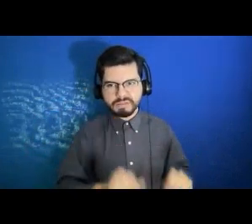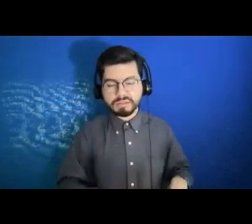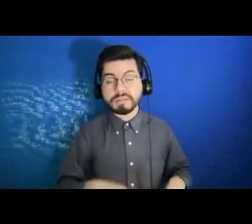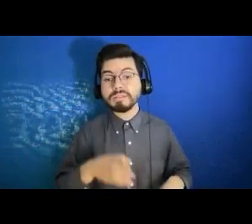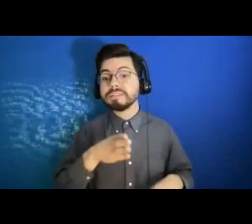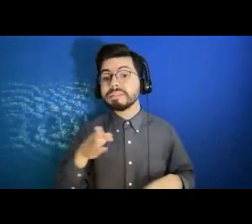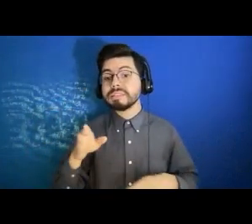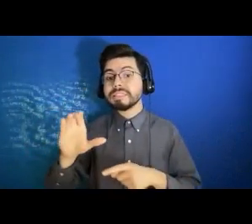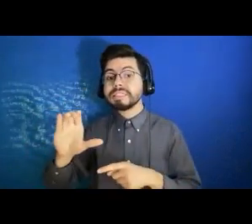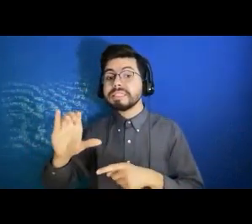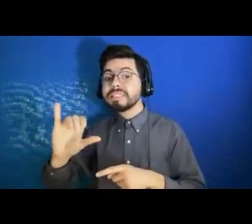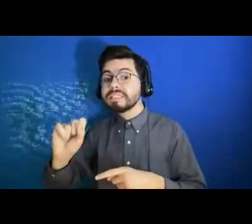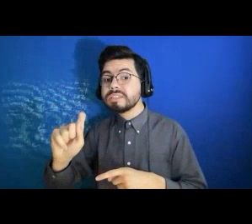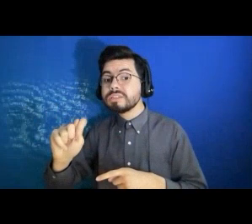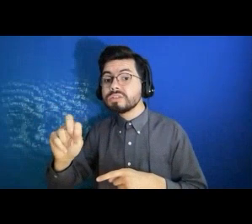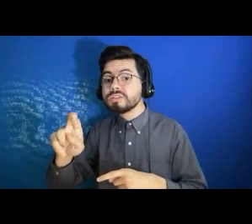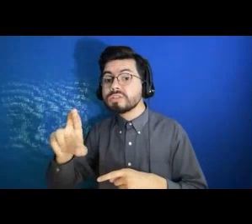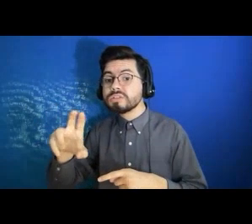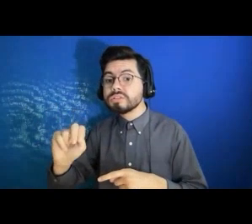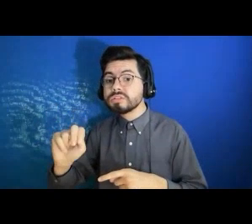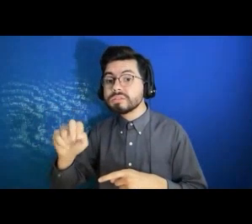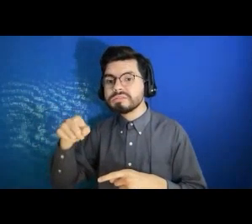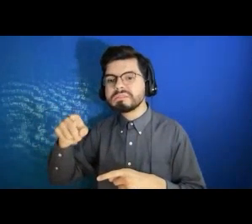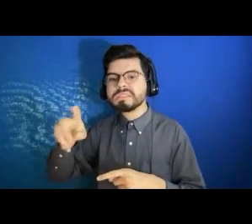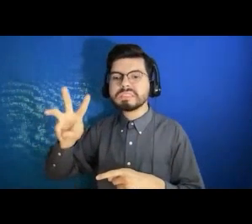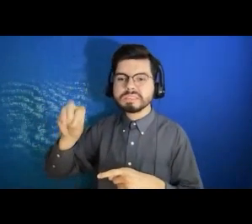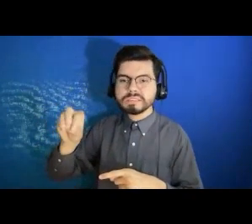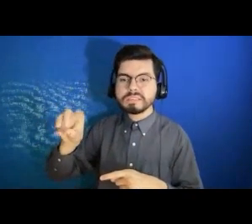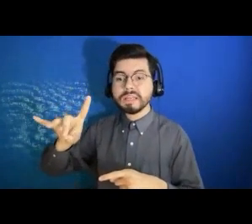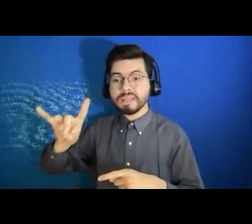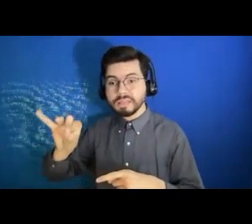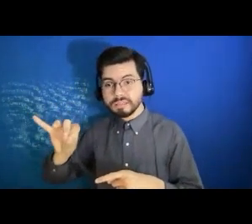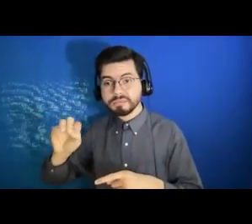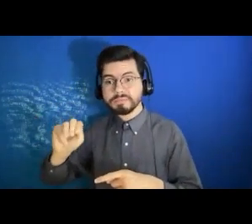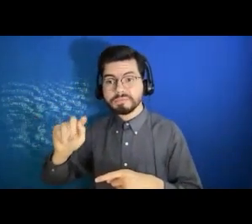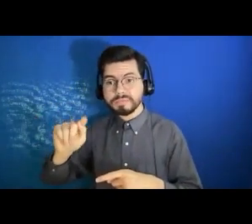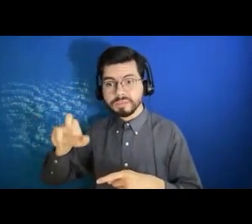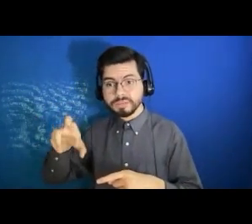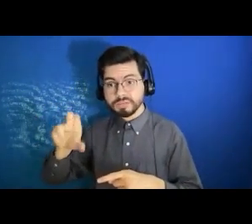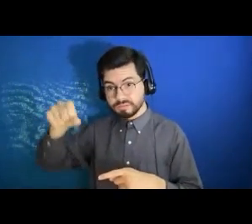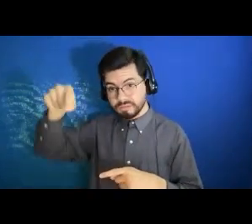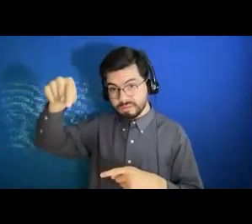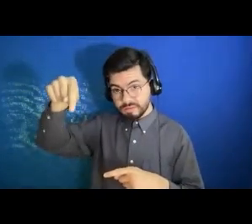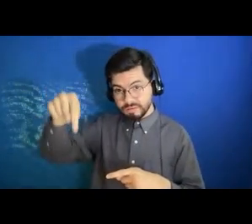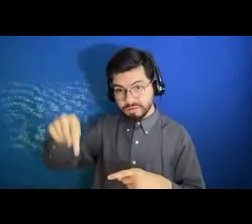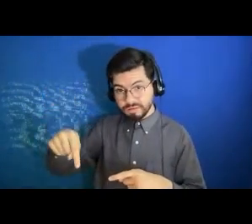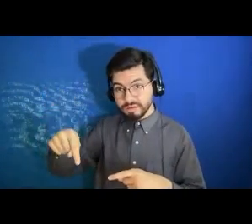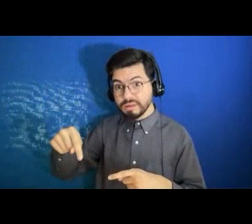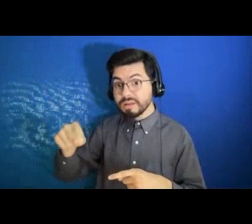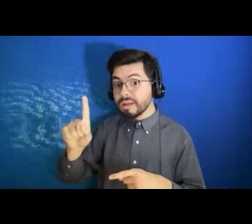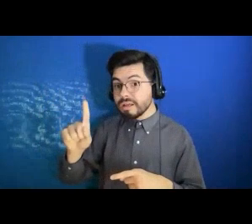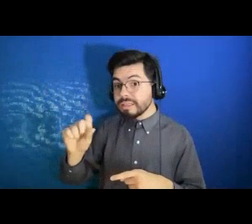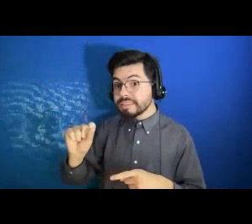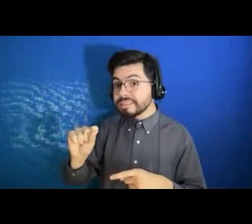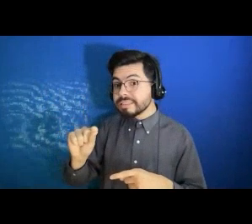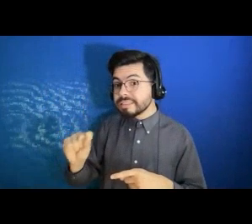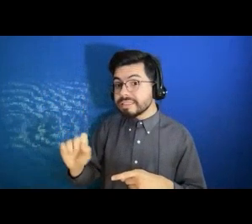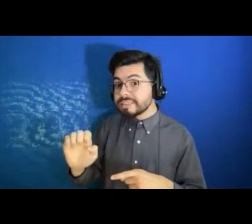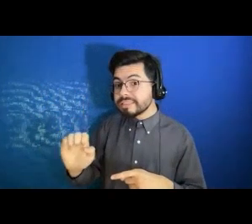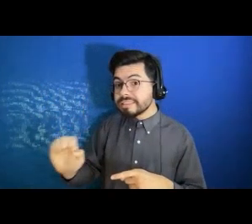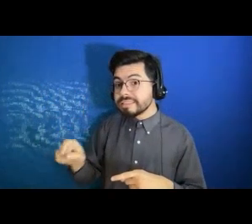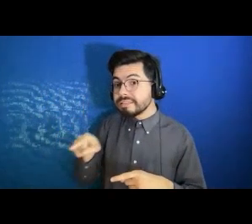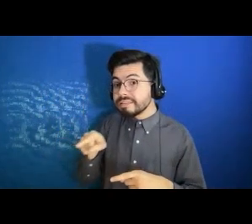different. It comes down for about 60 to 80 meters vertically, and then it goes down to the southeast. And if you're at Steamboat,